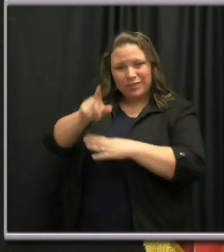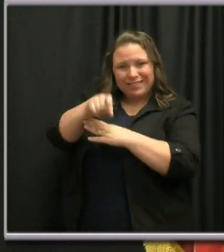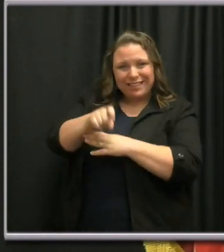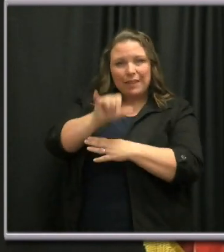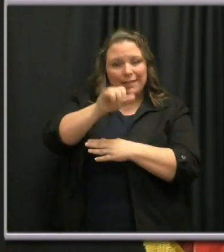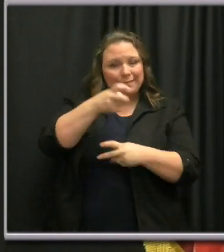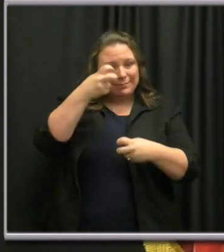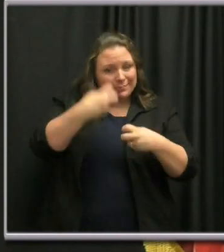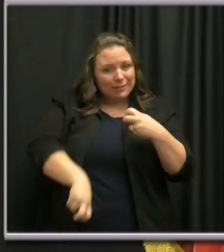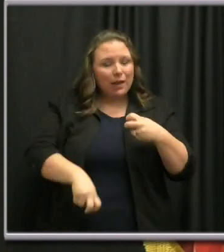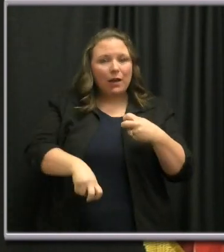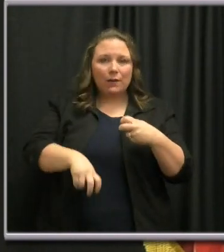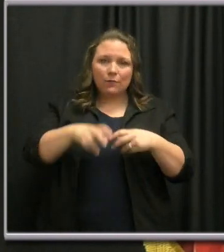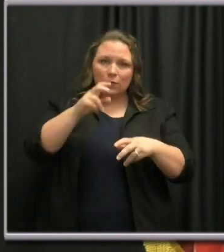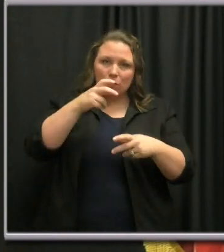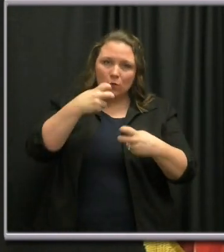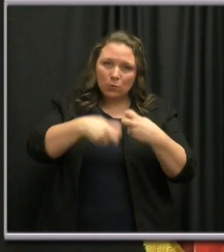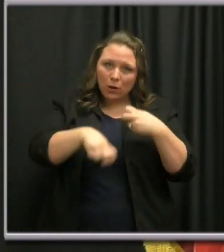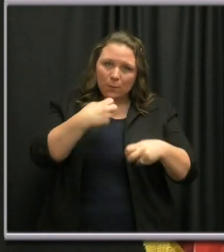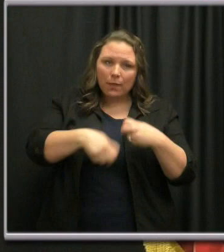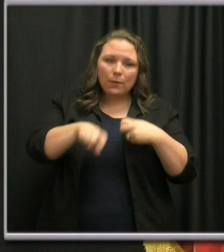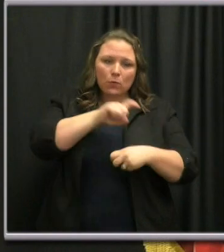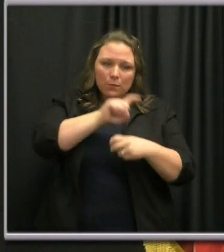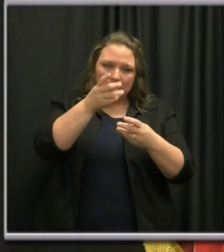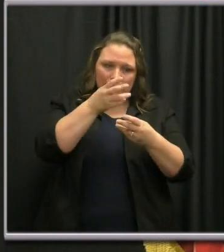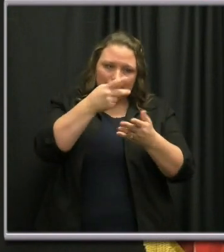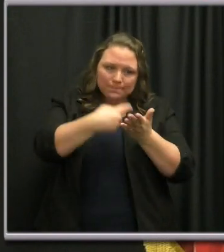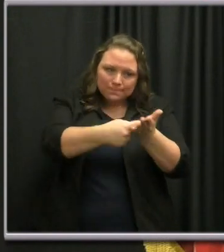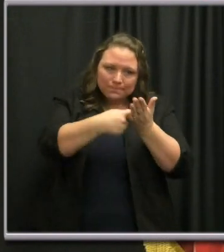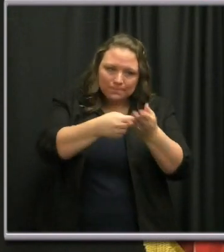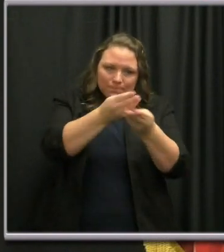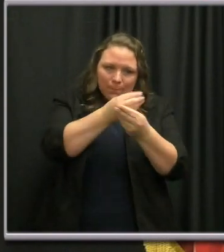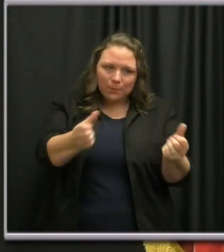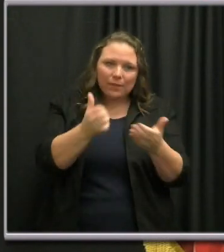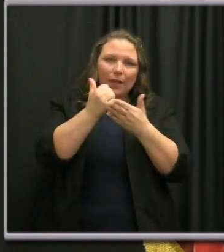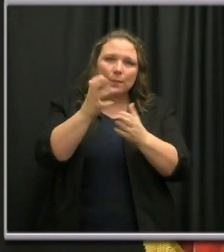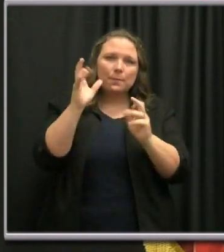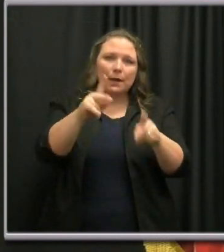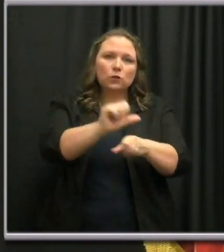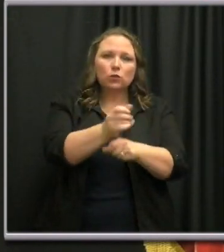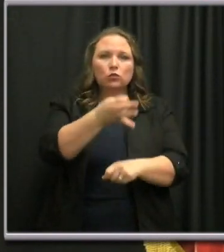tough, practical problem that we're going to have to solve to get us all back to work sooner.